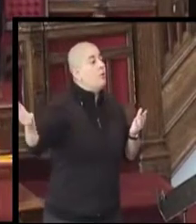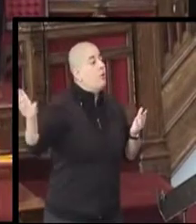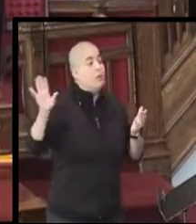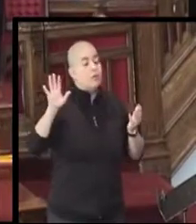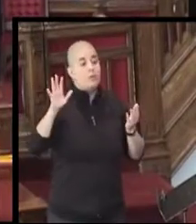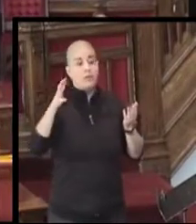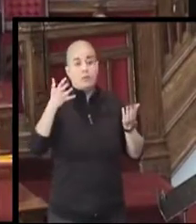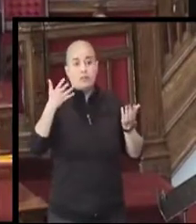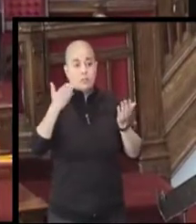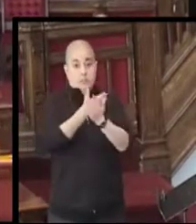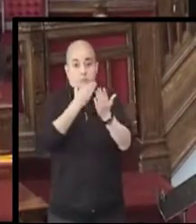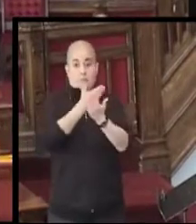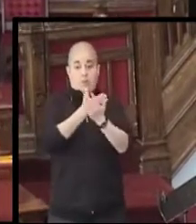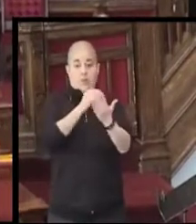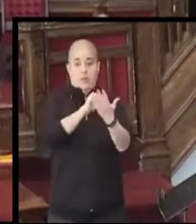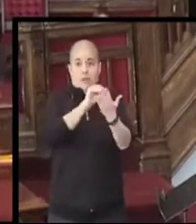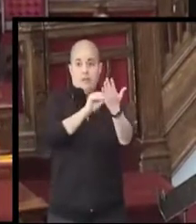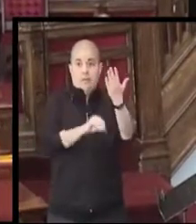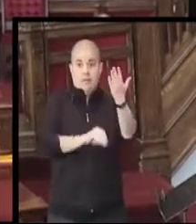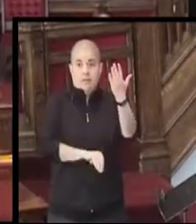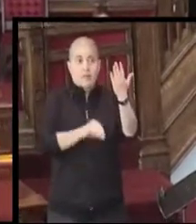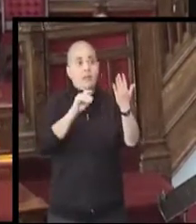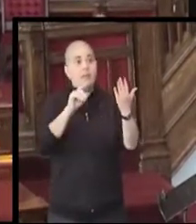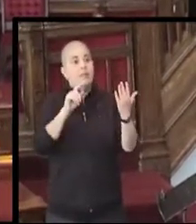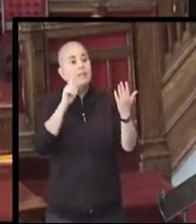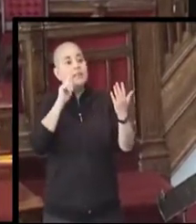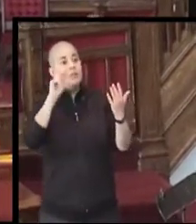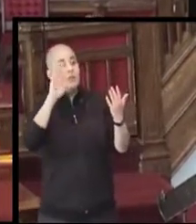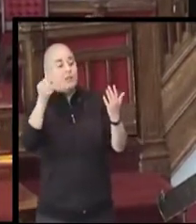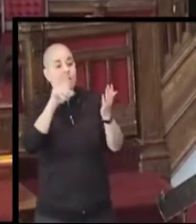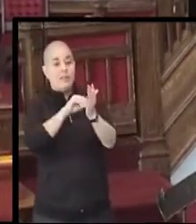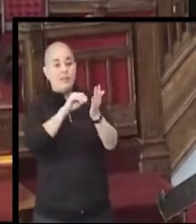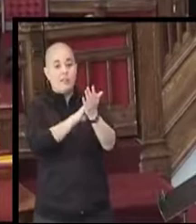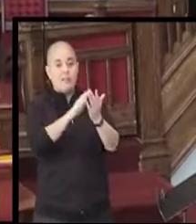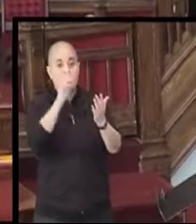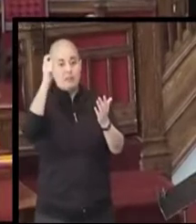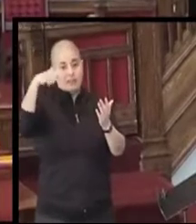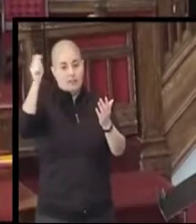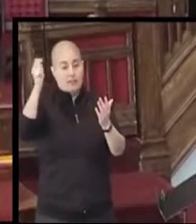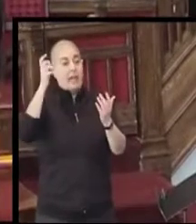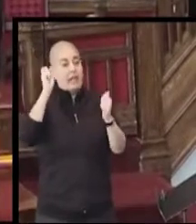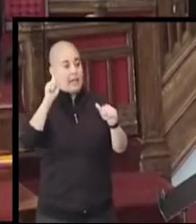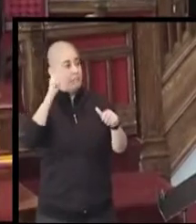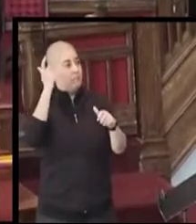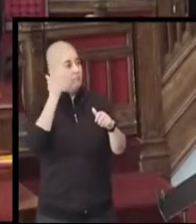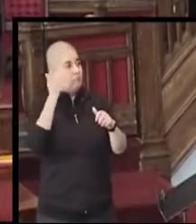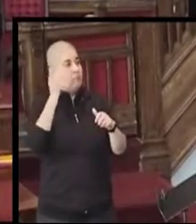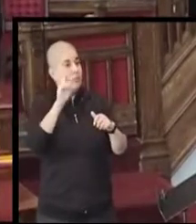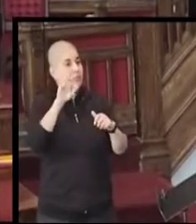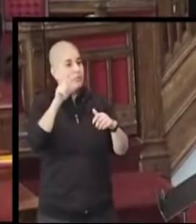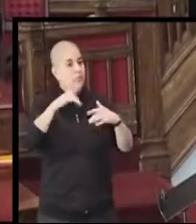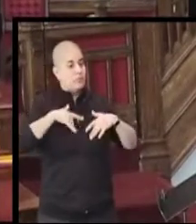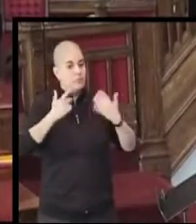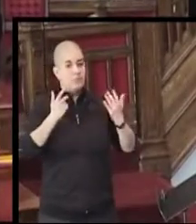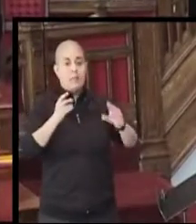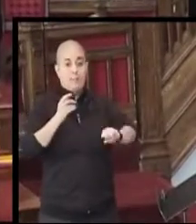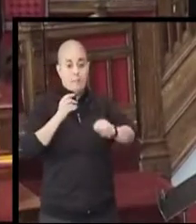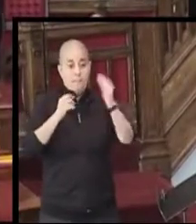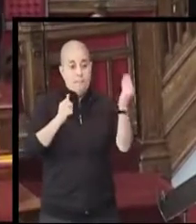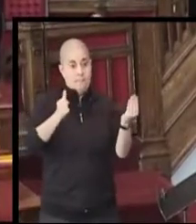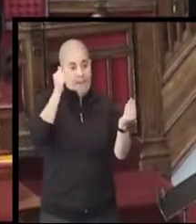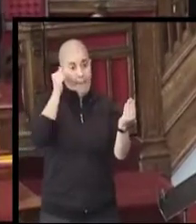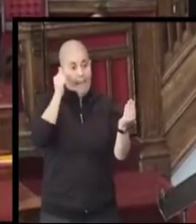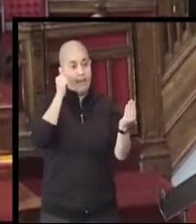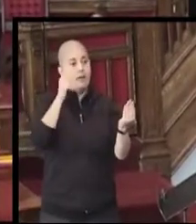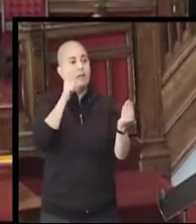you abreast of all of the important things that are happening in the life of our community. On the back of the connection card, you'll find a place for your comments and